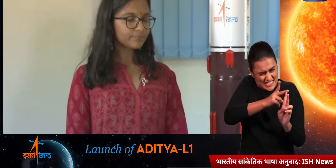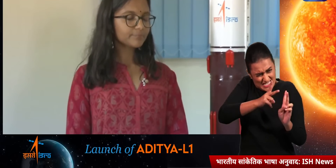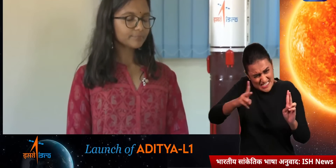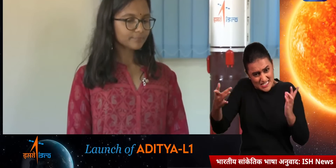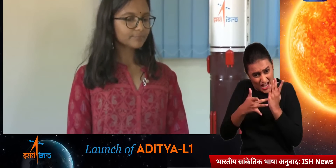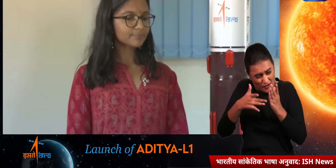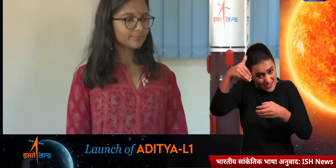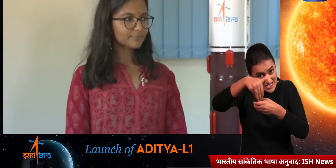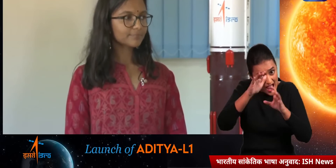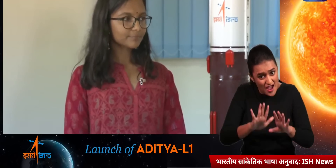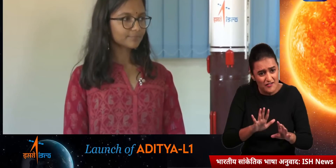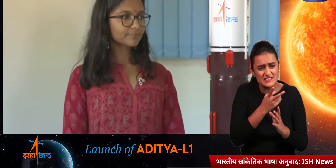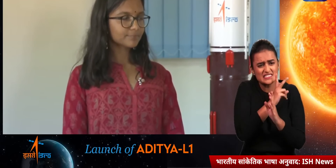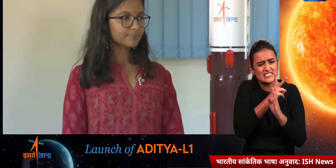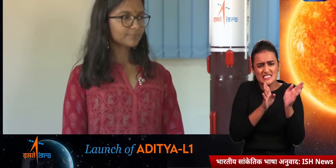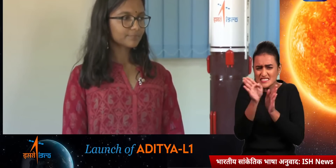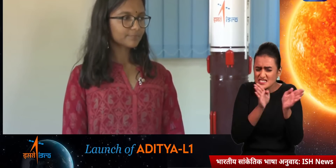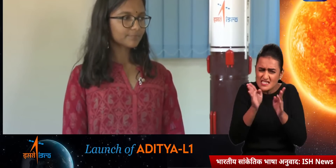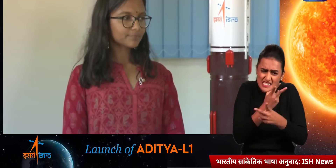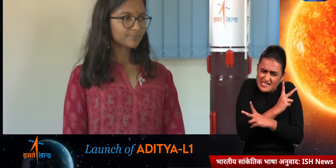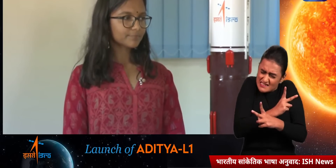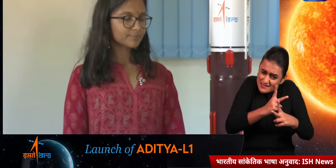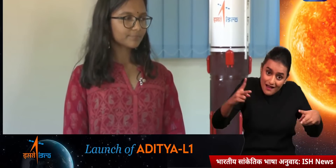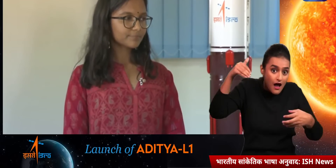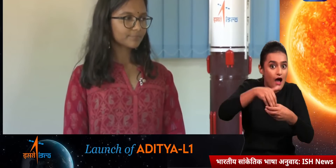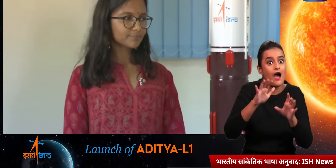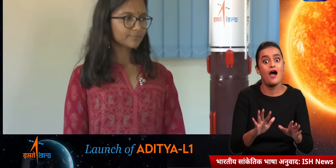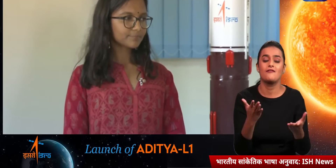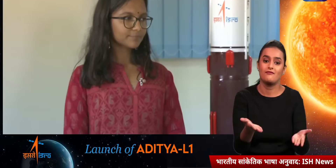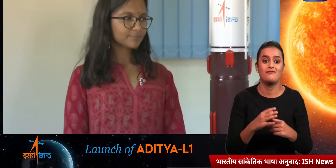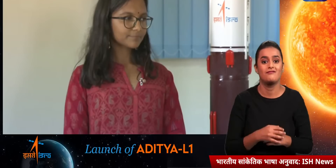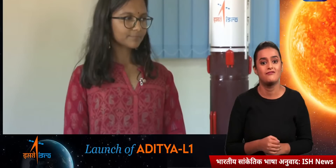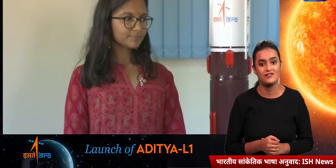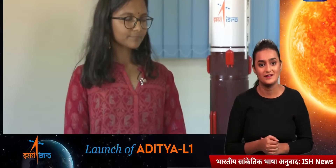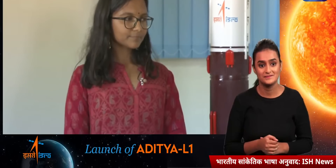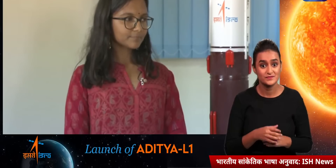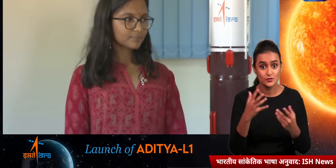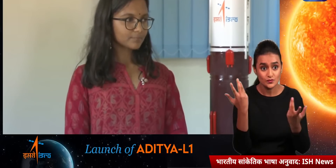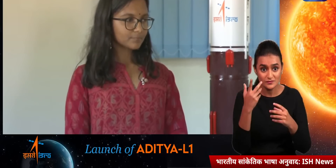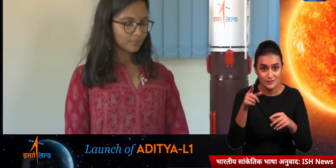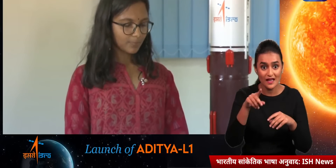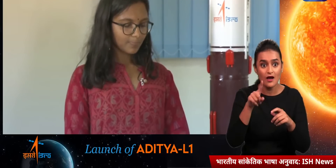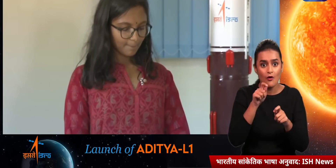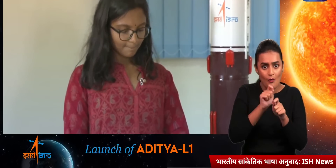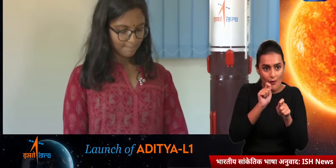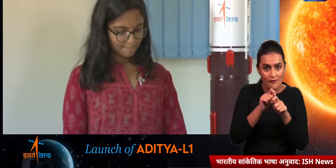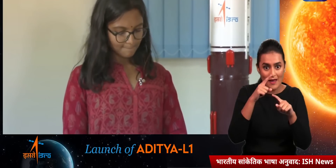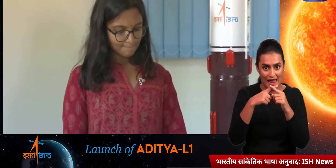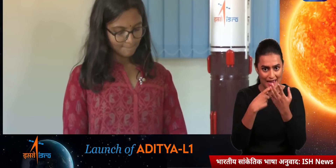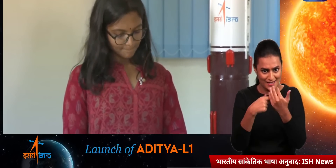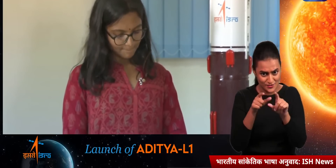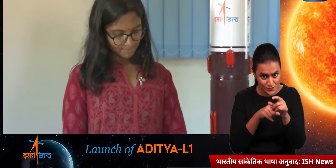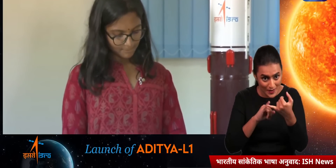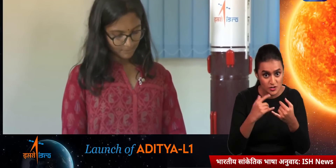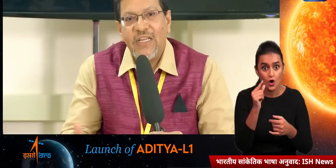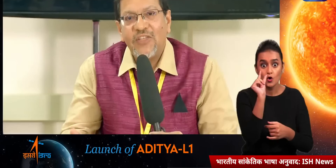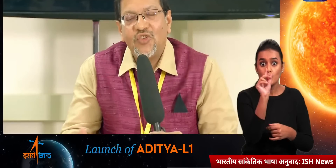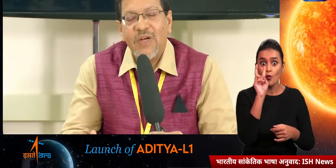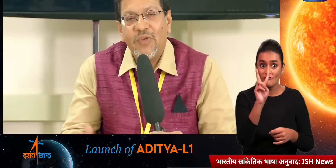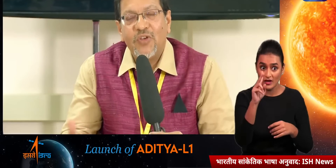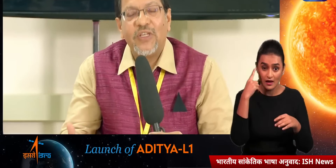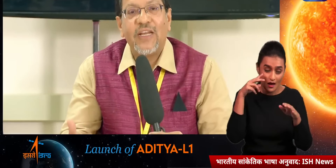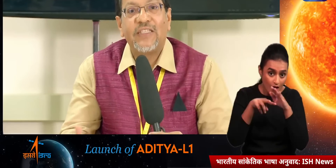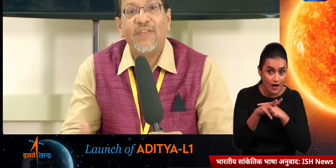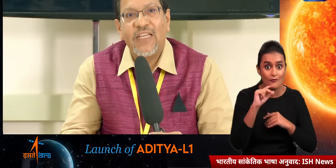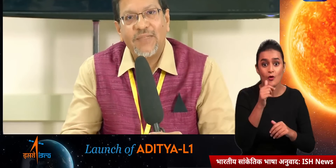and multi-directional mission. Multi-wavelength because it works in X-rays, UV and visible.